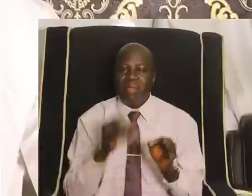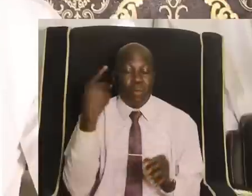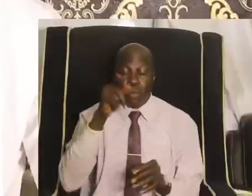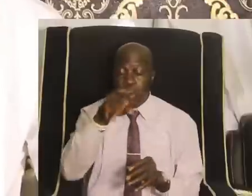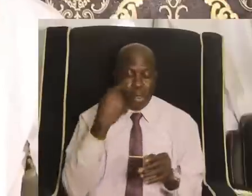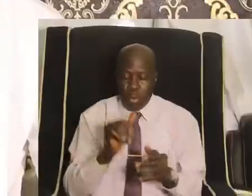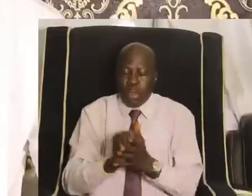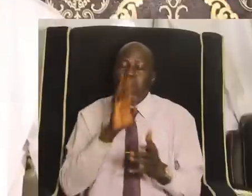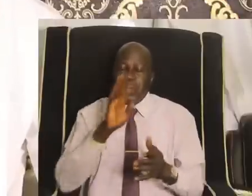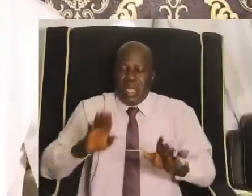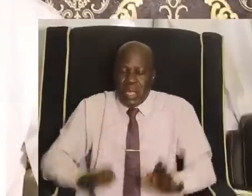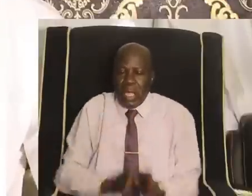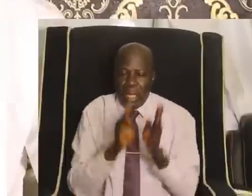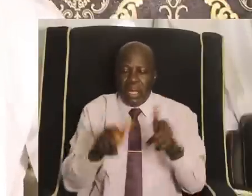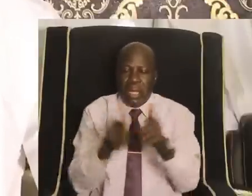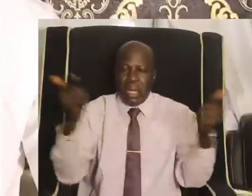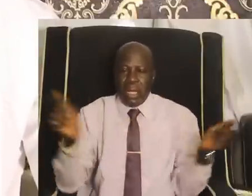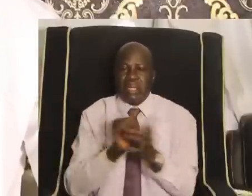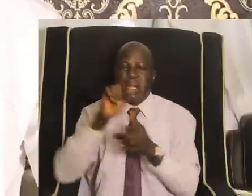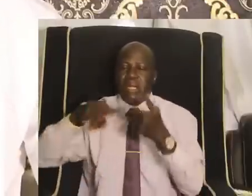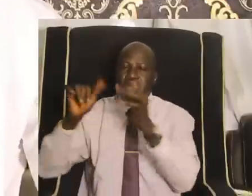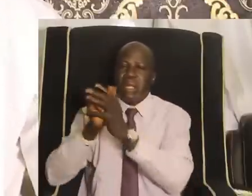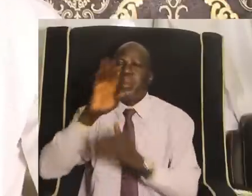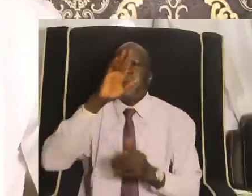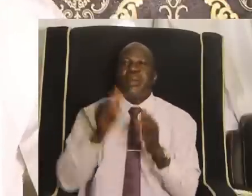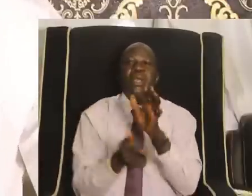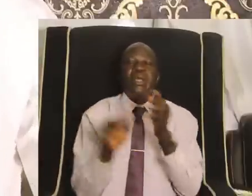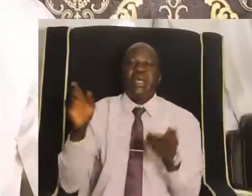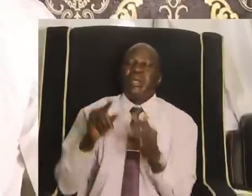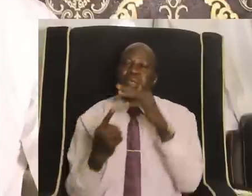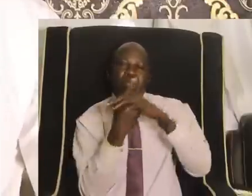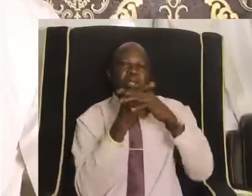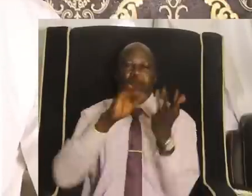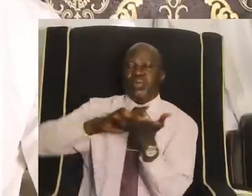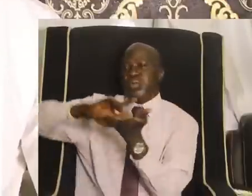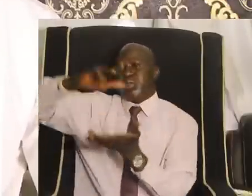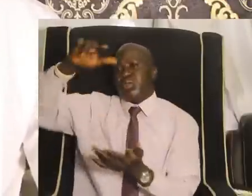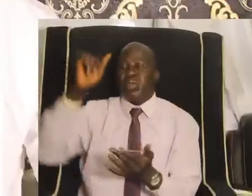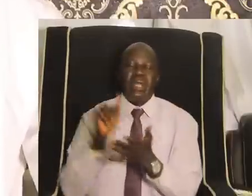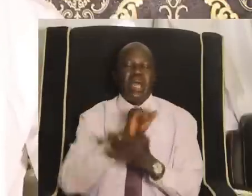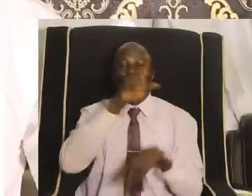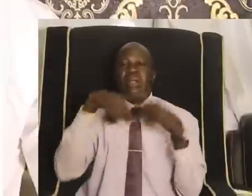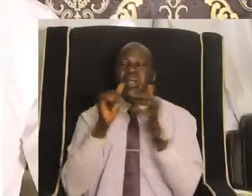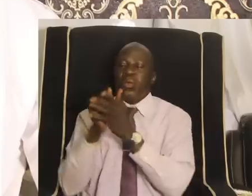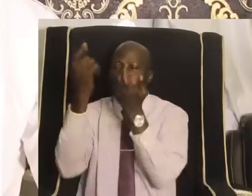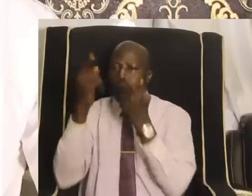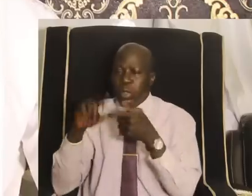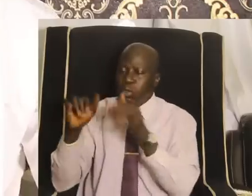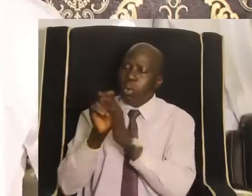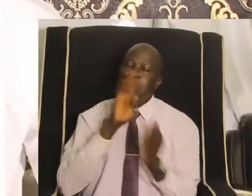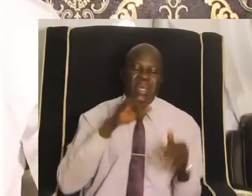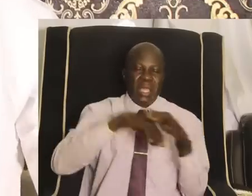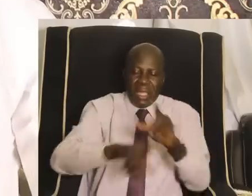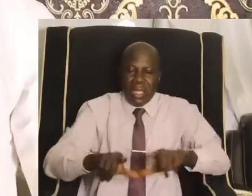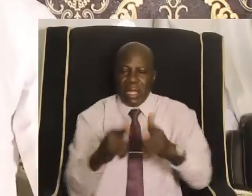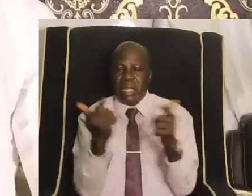All of you that did this yesterday. And you that you do it today. In the name of Jesus. In the mighty name of Jesus. I